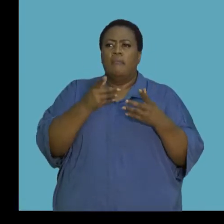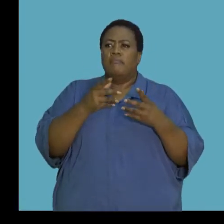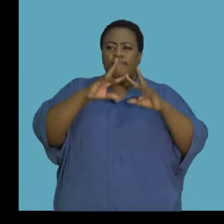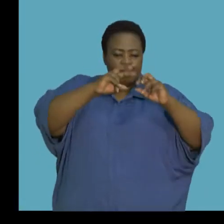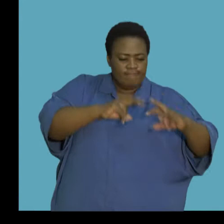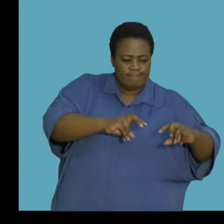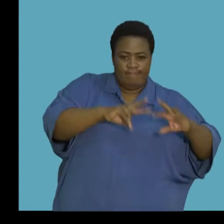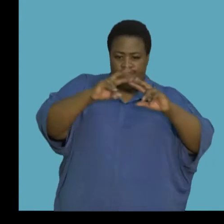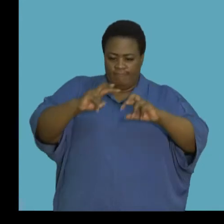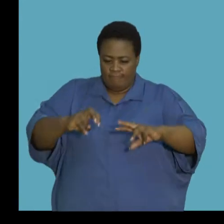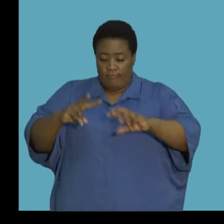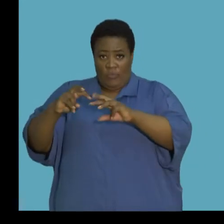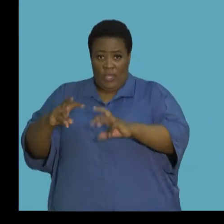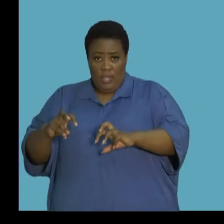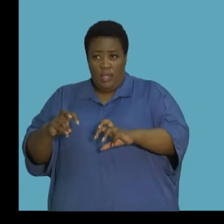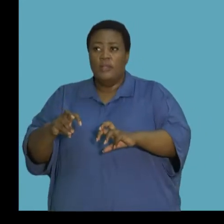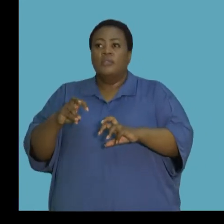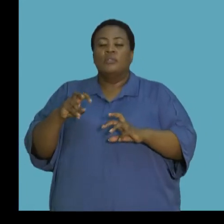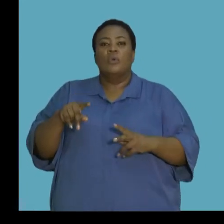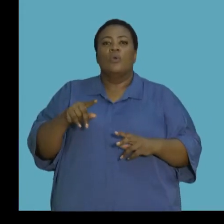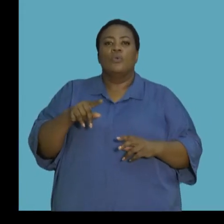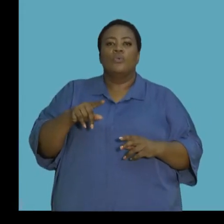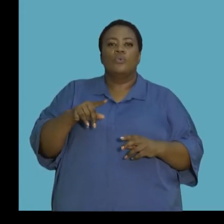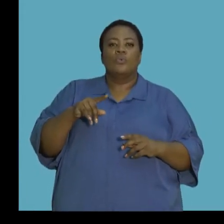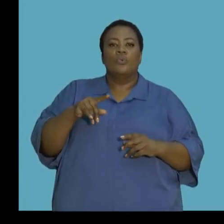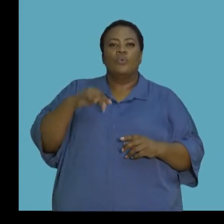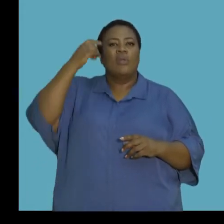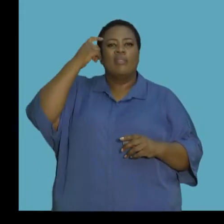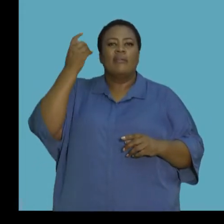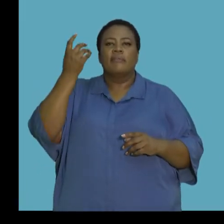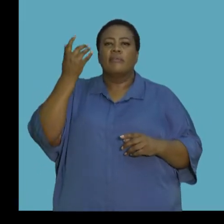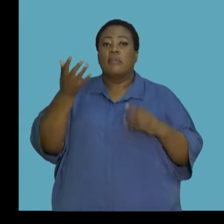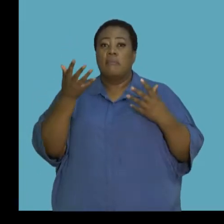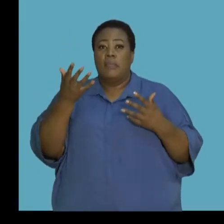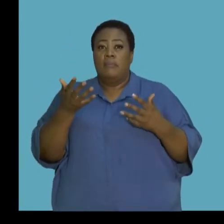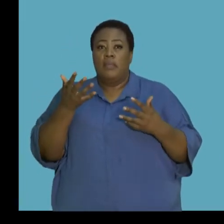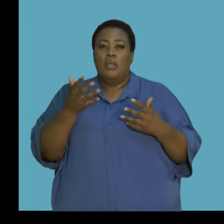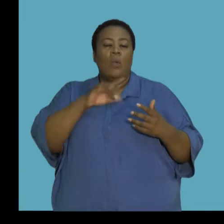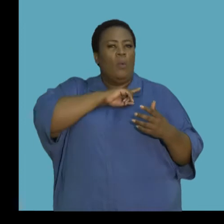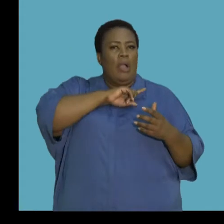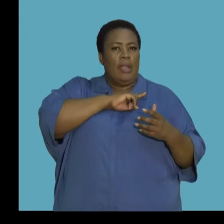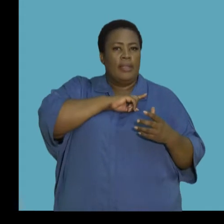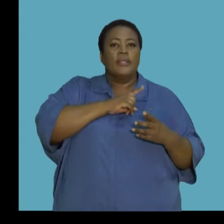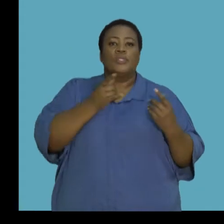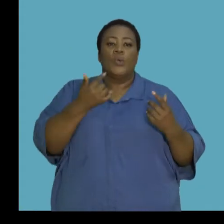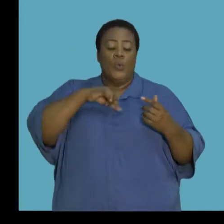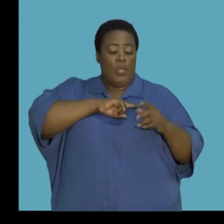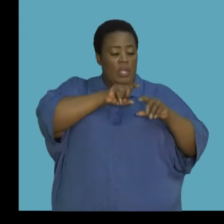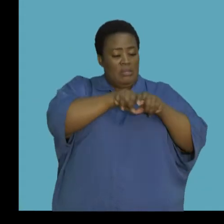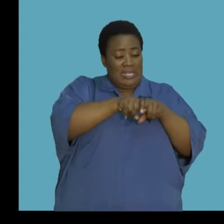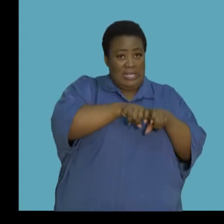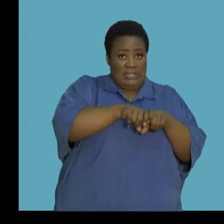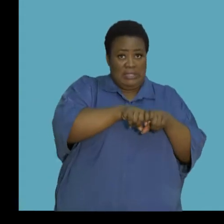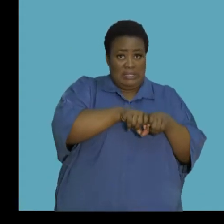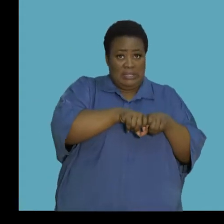establish a set of experiments. So you make a prediction, and that prediction would be either supported or not.